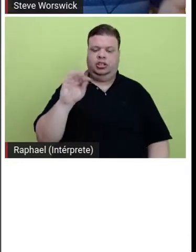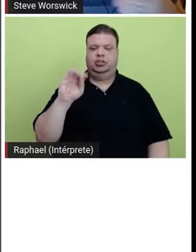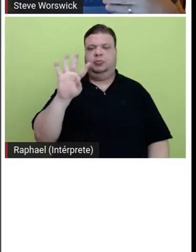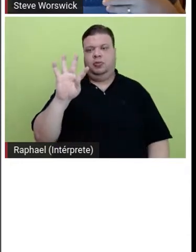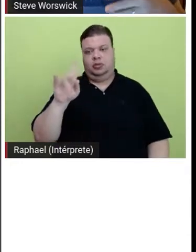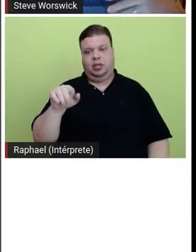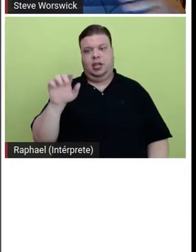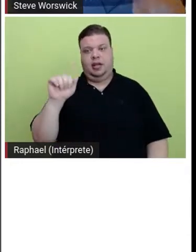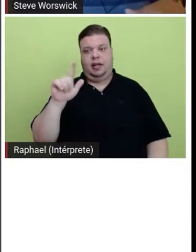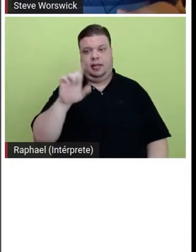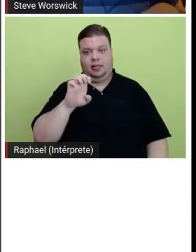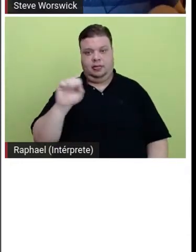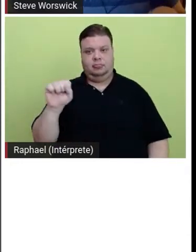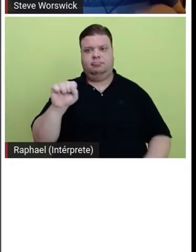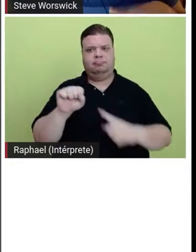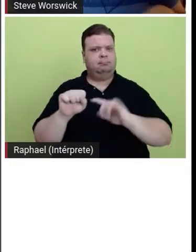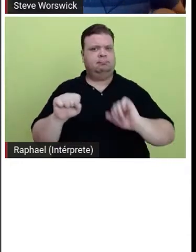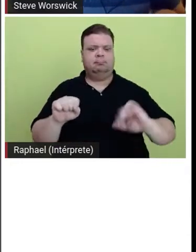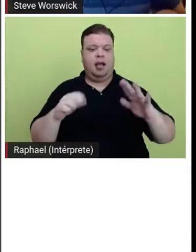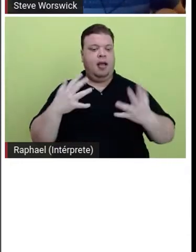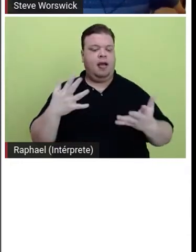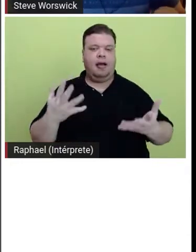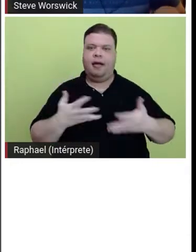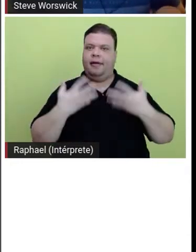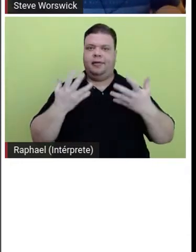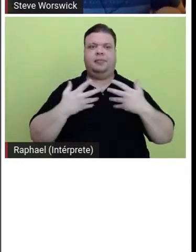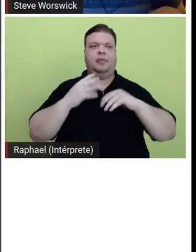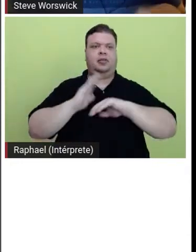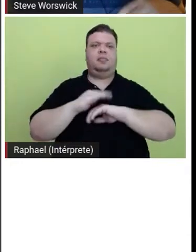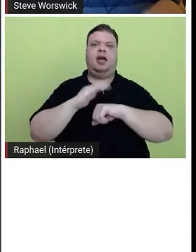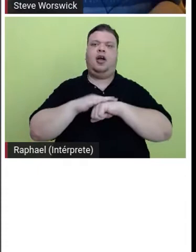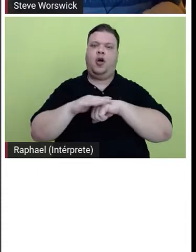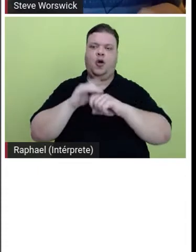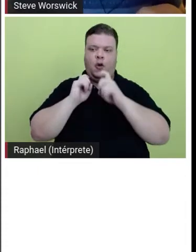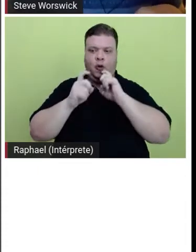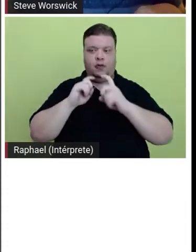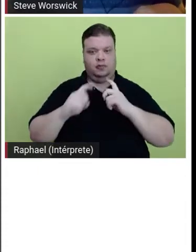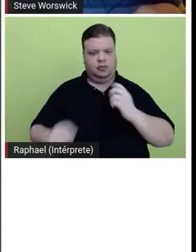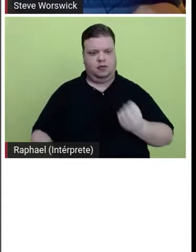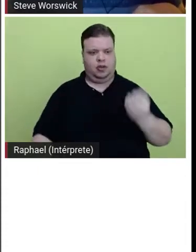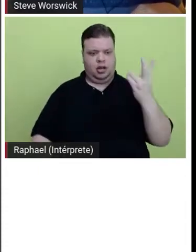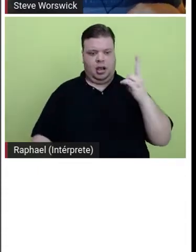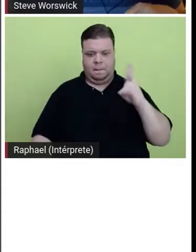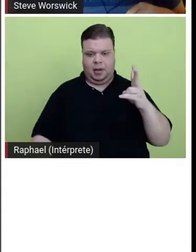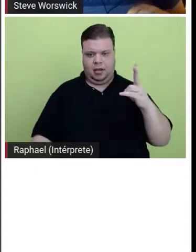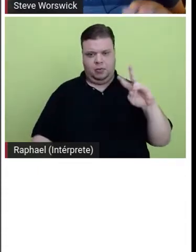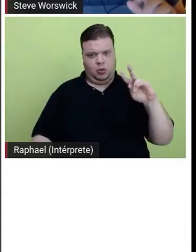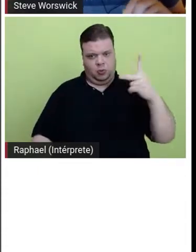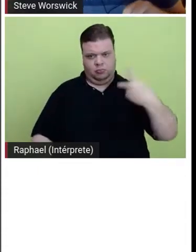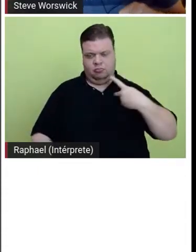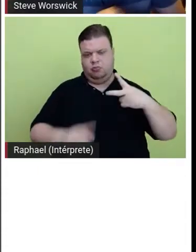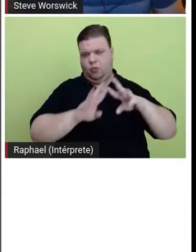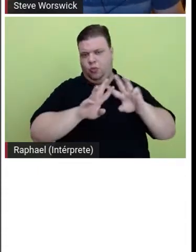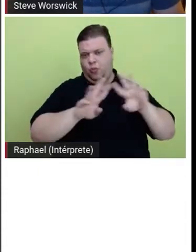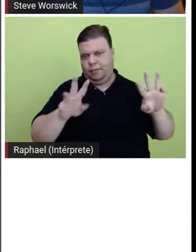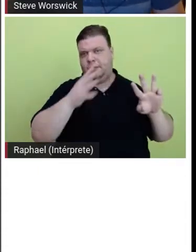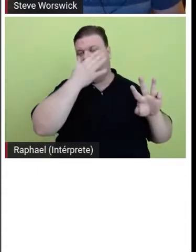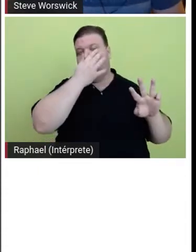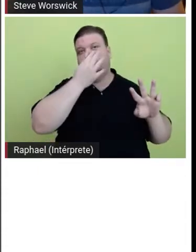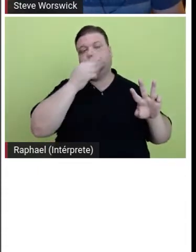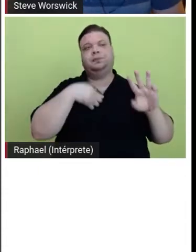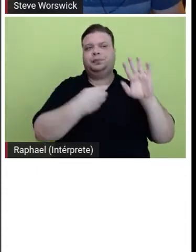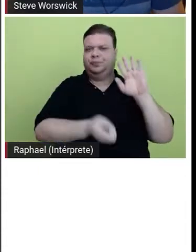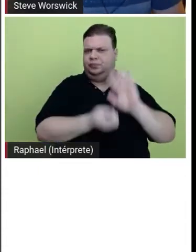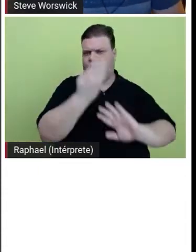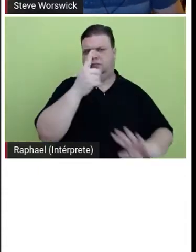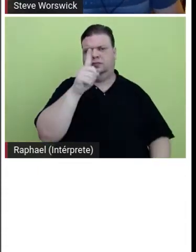found that more people were coming to the website to talk to the chatbot than were to actually listen to the music. And so I kind of took that as a bit of a